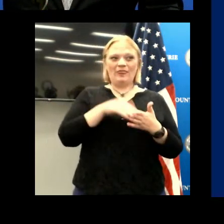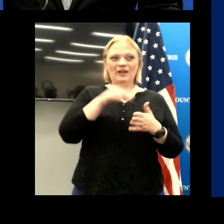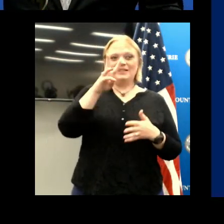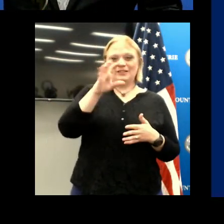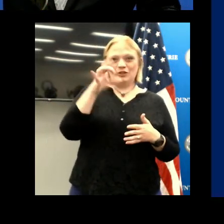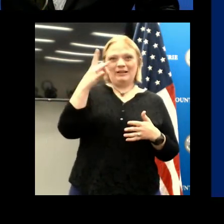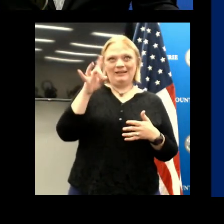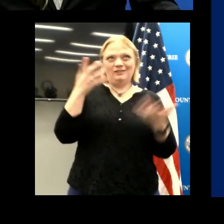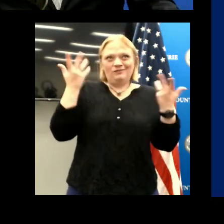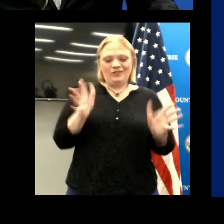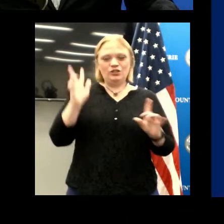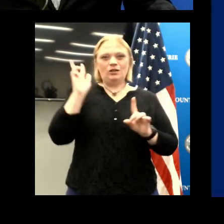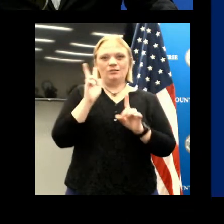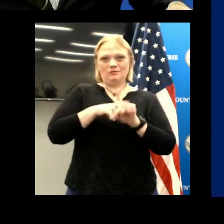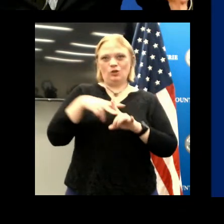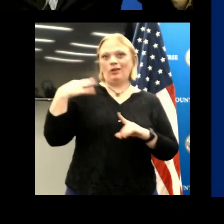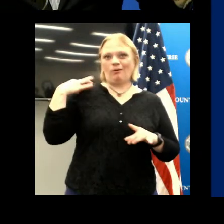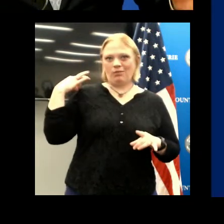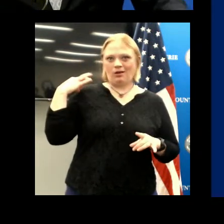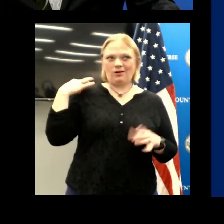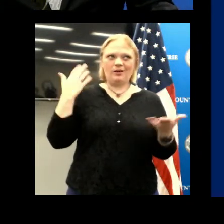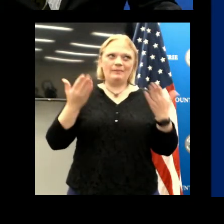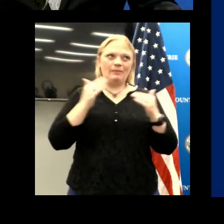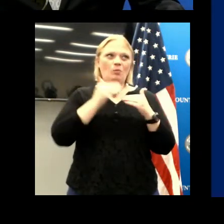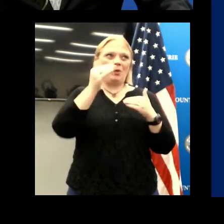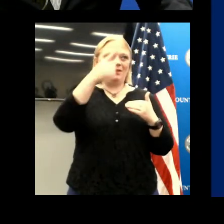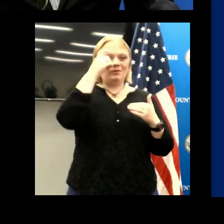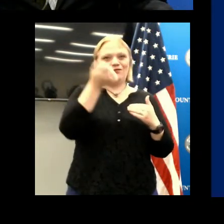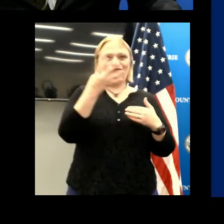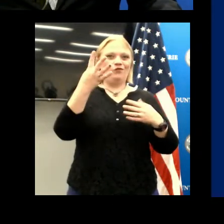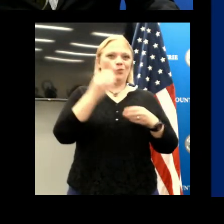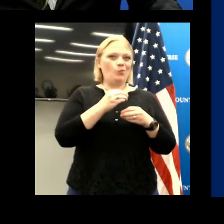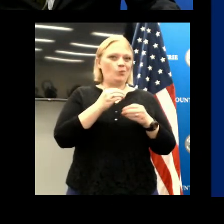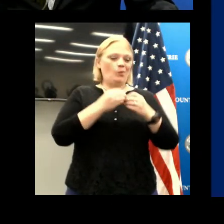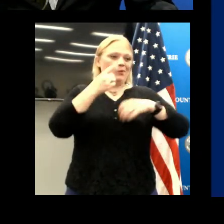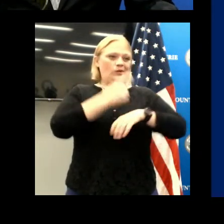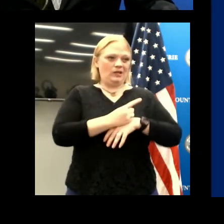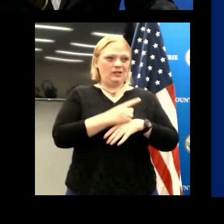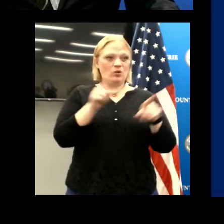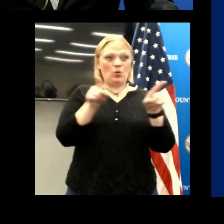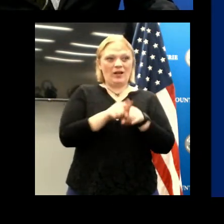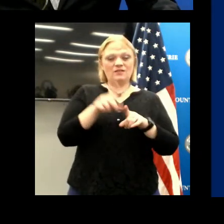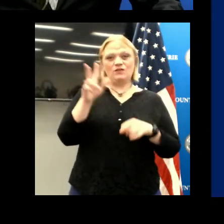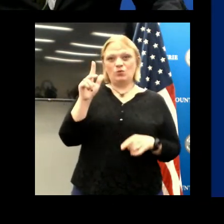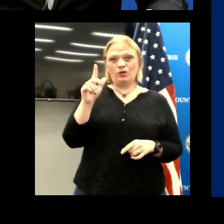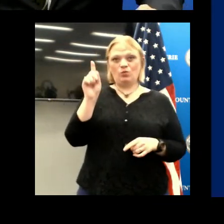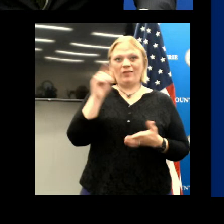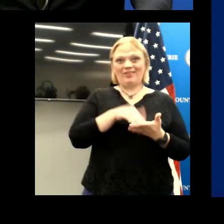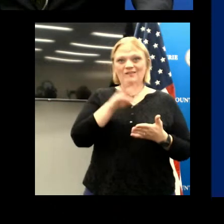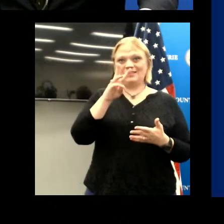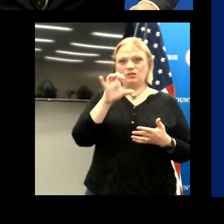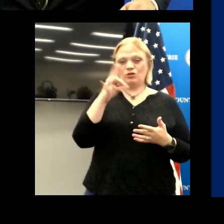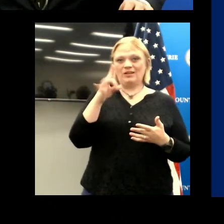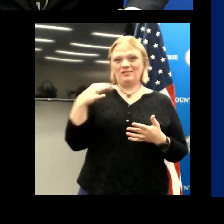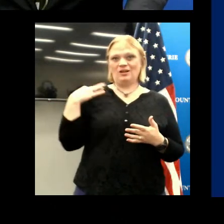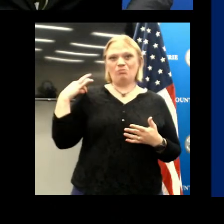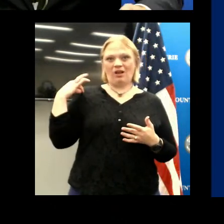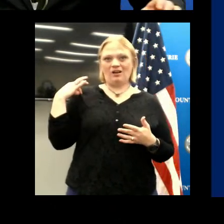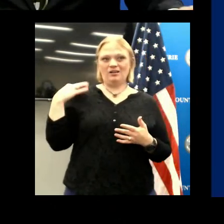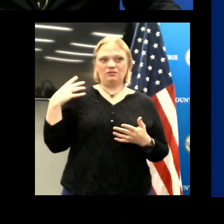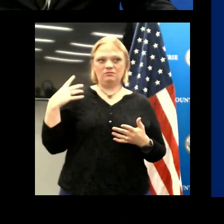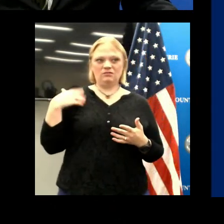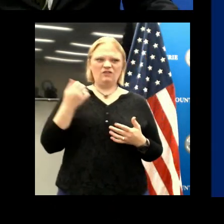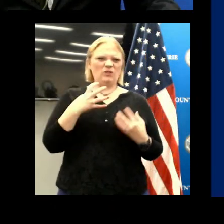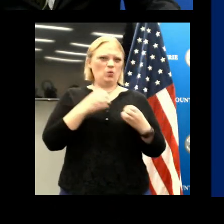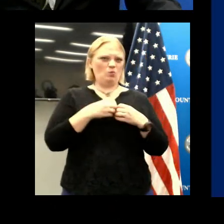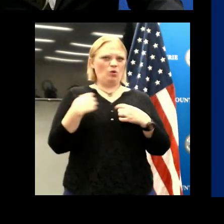1,618 have applied. We probably have more then because we've had a few extra days. So as of the 23rd, 1,618 have applied. We've had a few more since